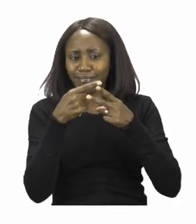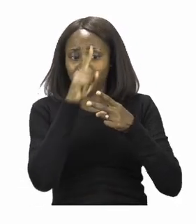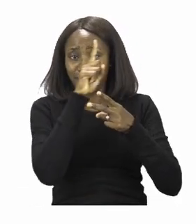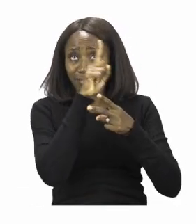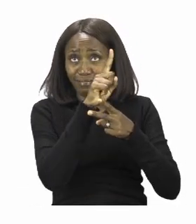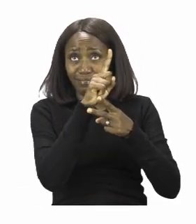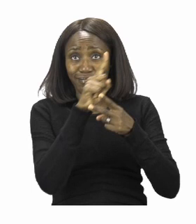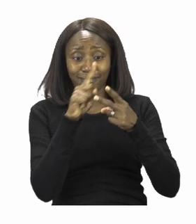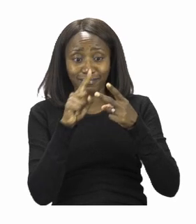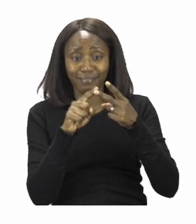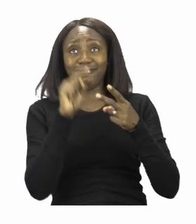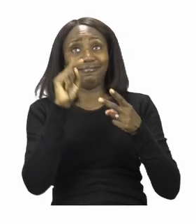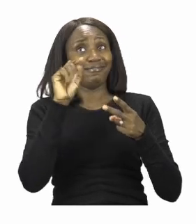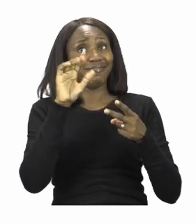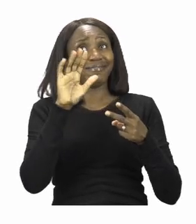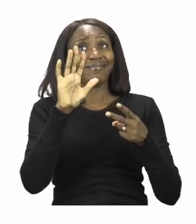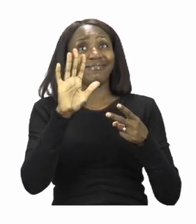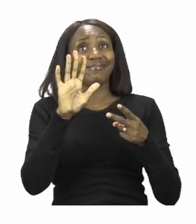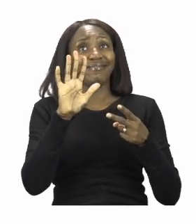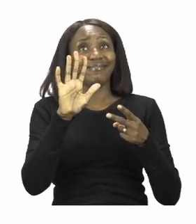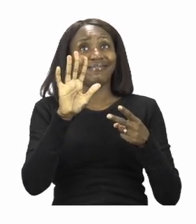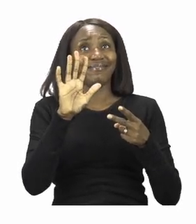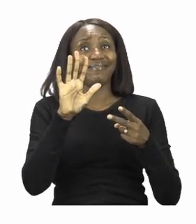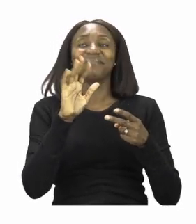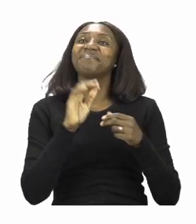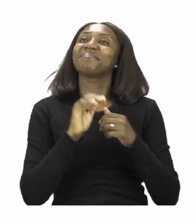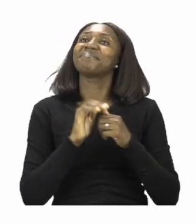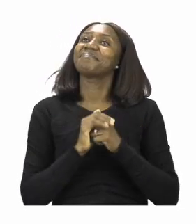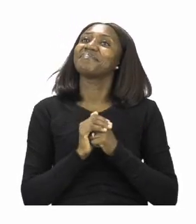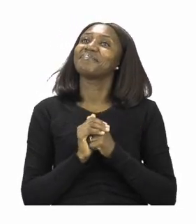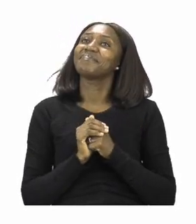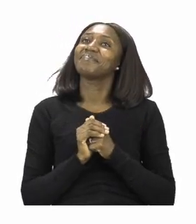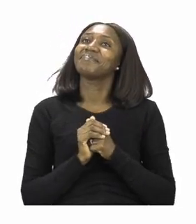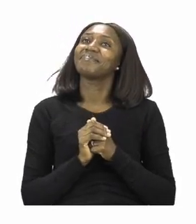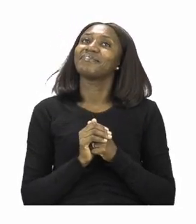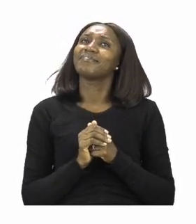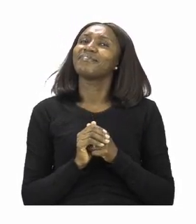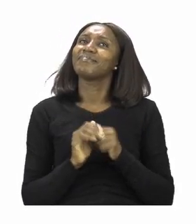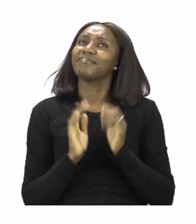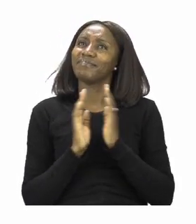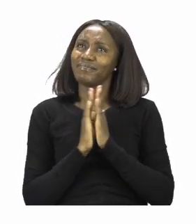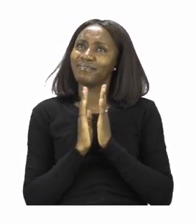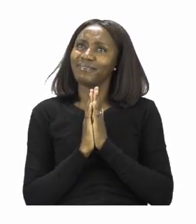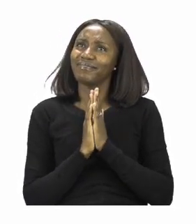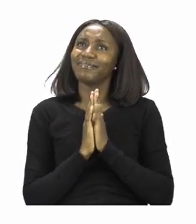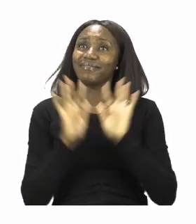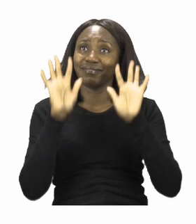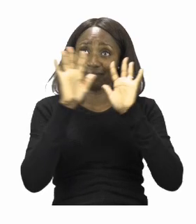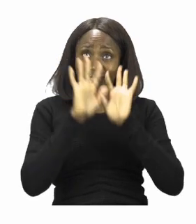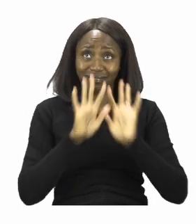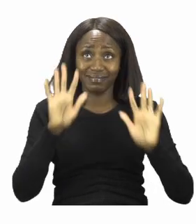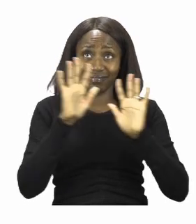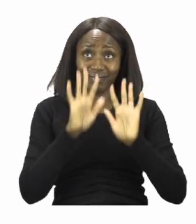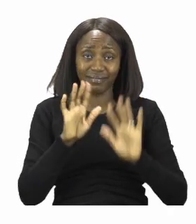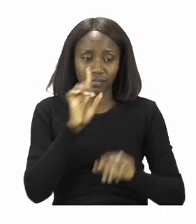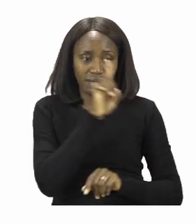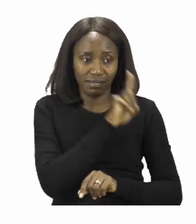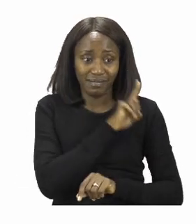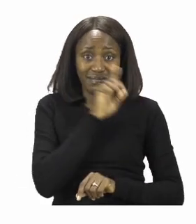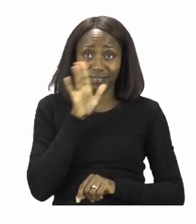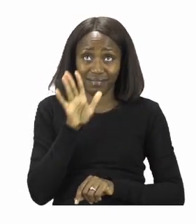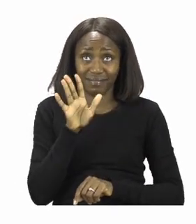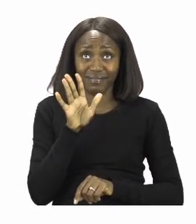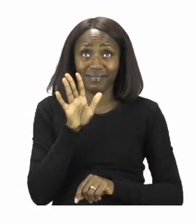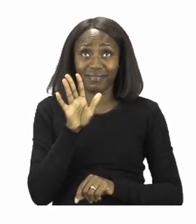1 and a 5. You are going to first color in the number 15.